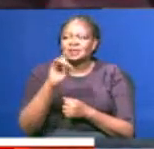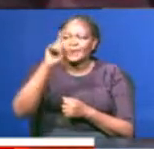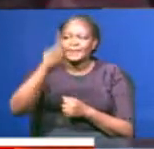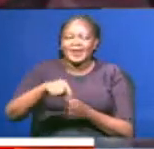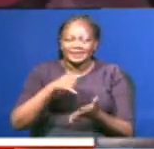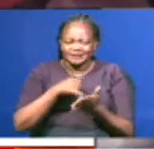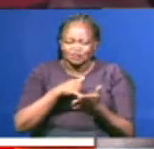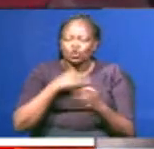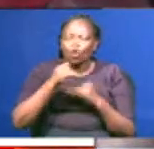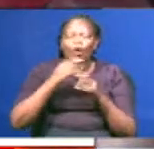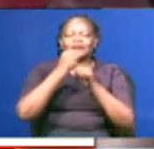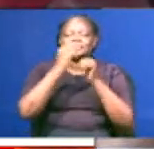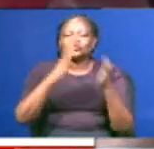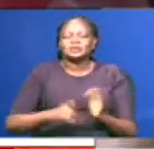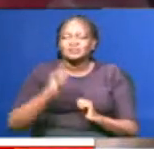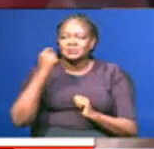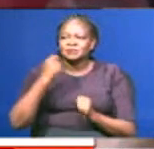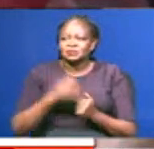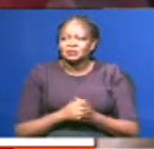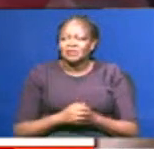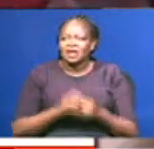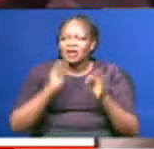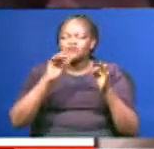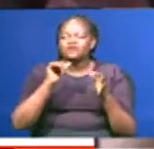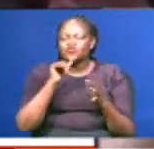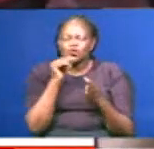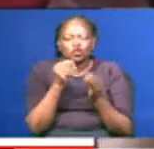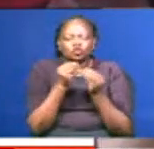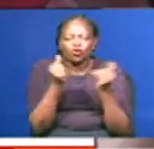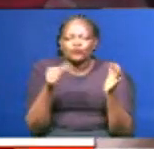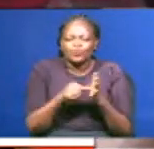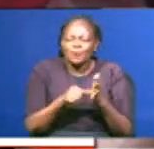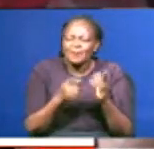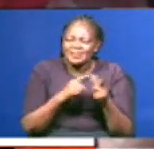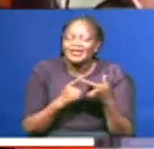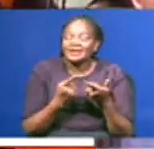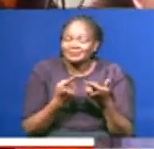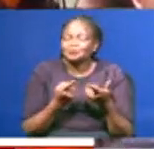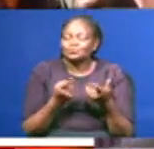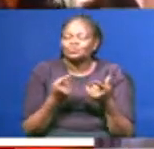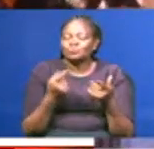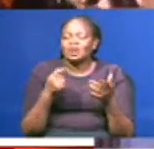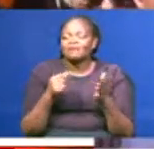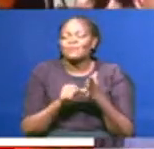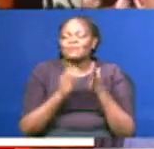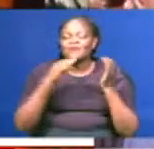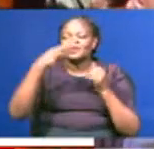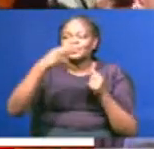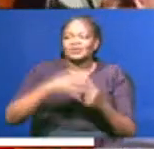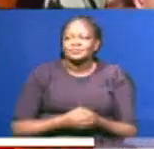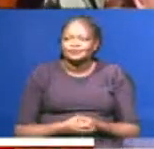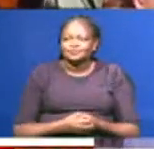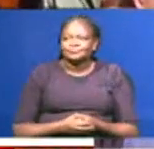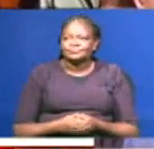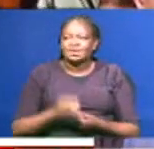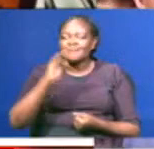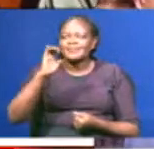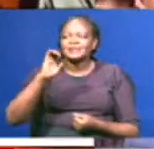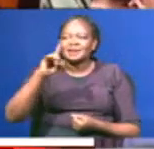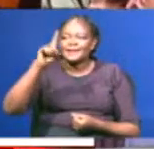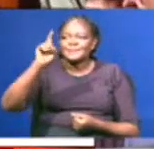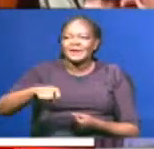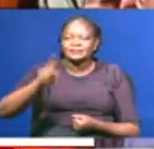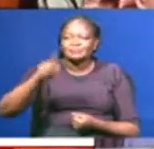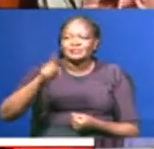washikadau wote Kenya. Usipoziba ufa, utajenga nini? Tume ya IEBC ni lazima